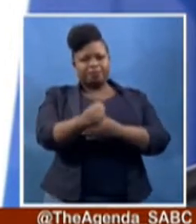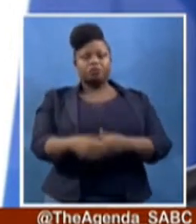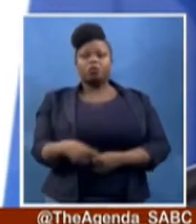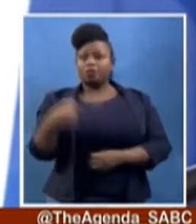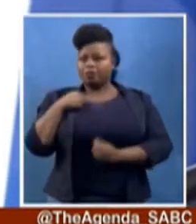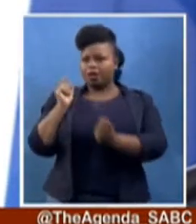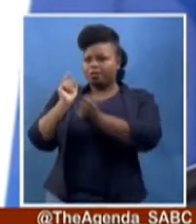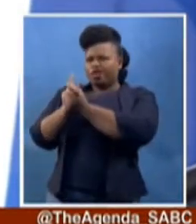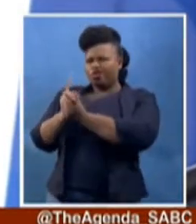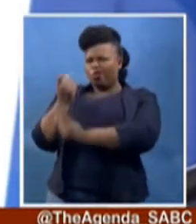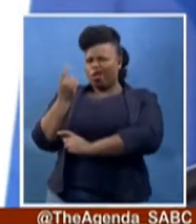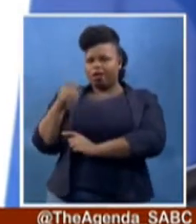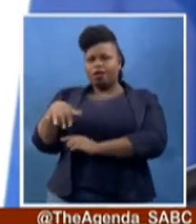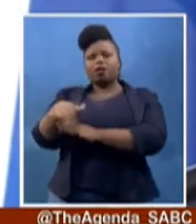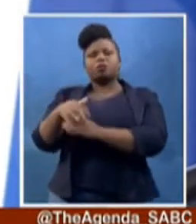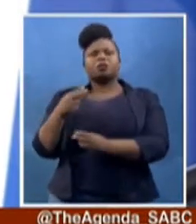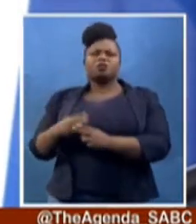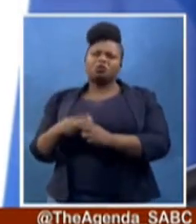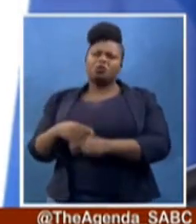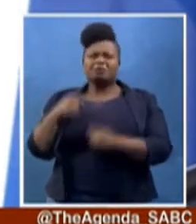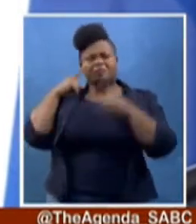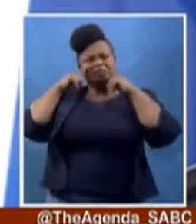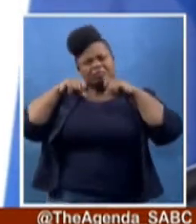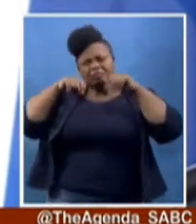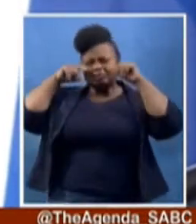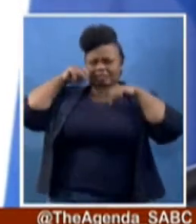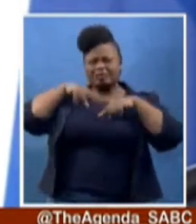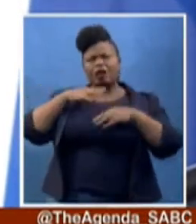Ari. I have been waiting for so